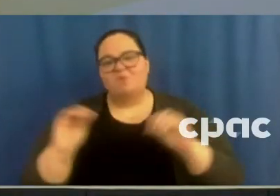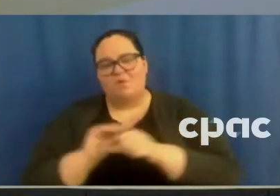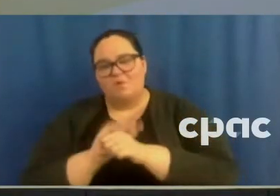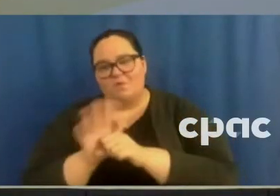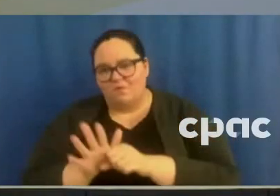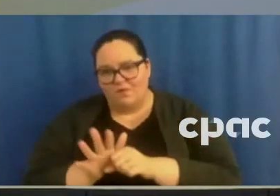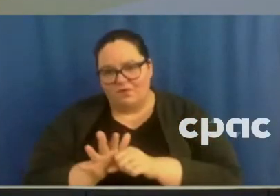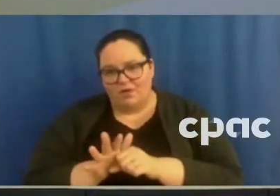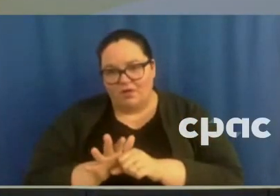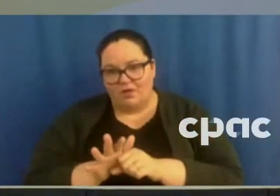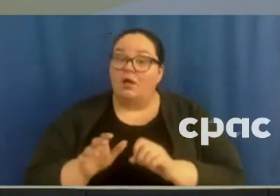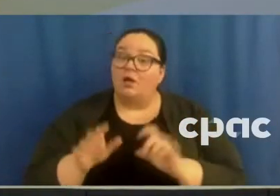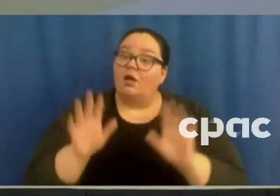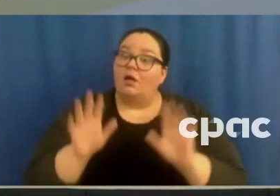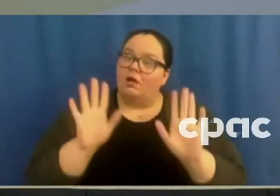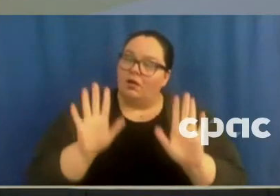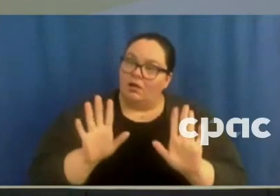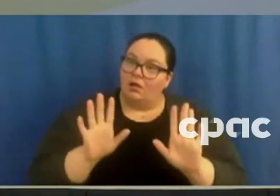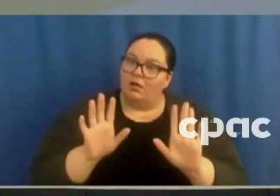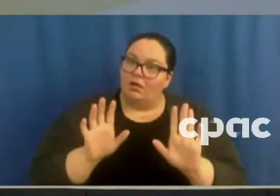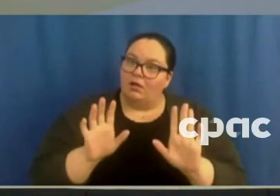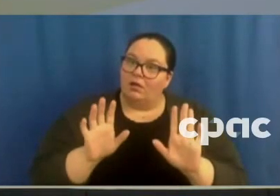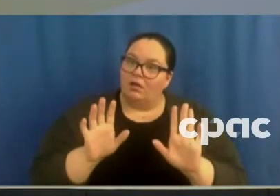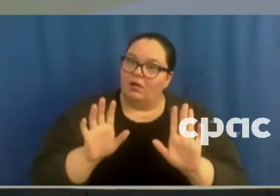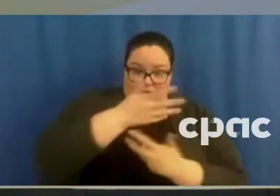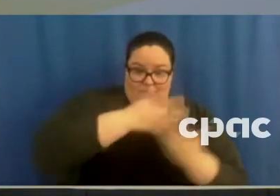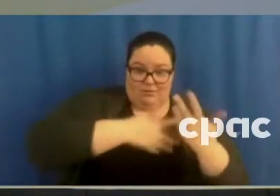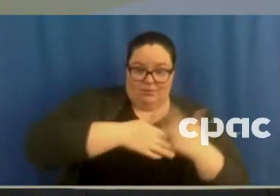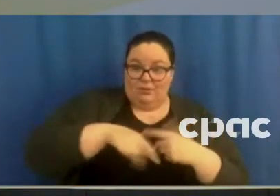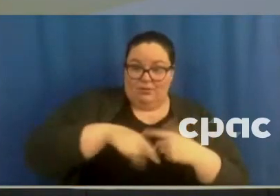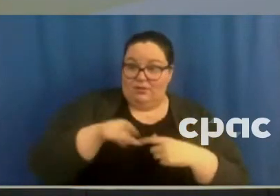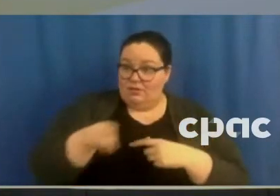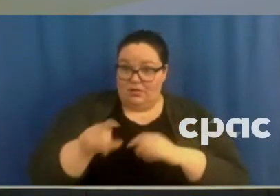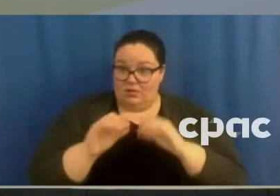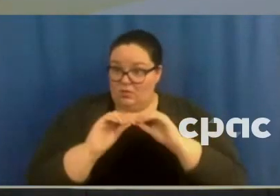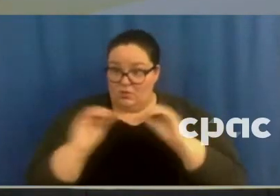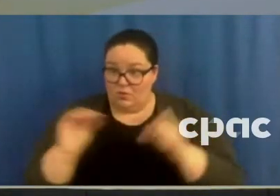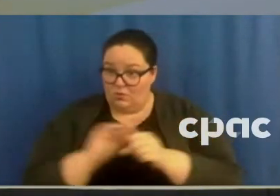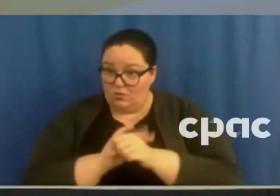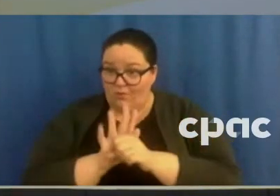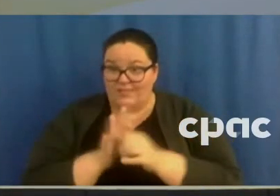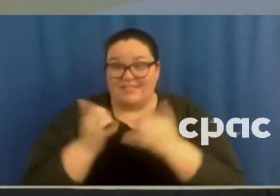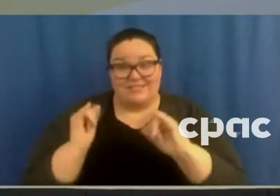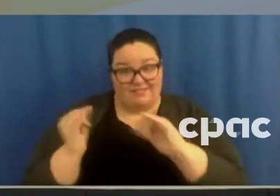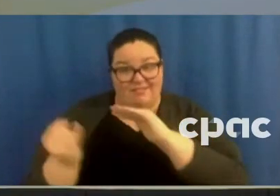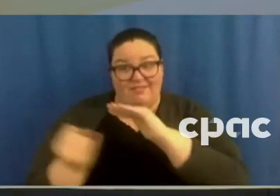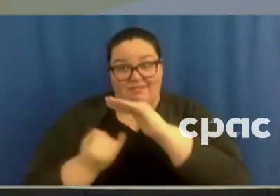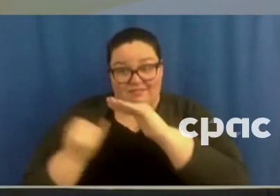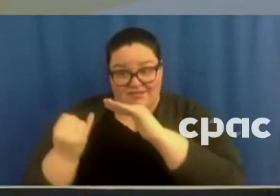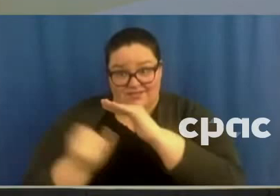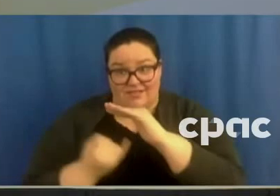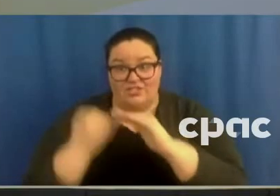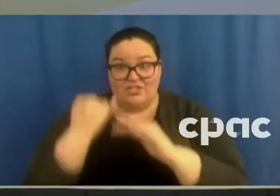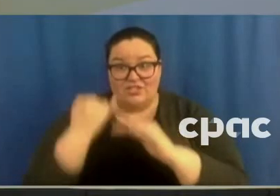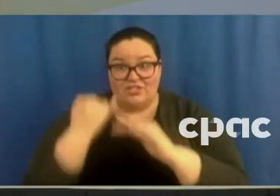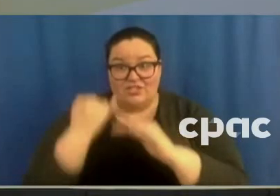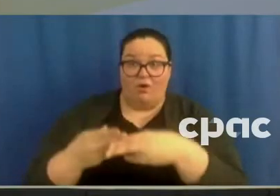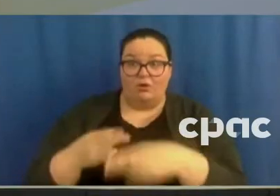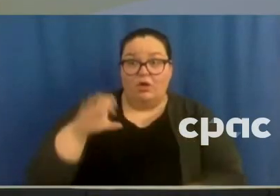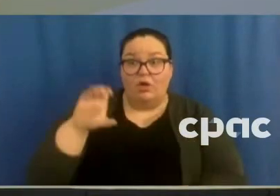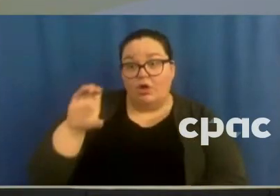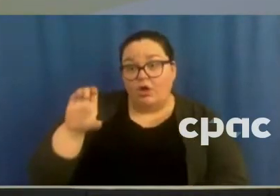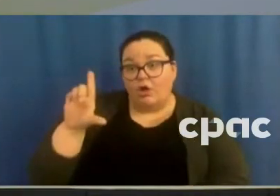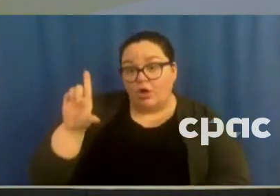close contacts, even if they're negative tests, they still remain in isolation if you're named as a close contact for that period of